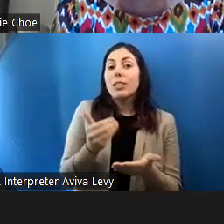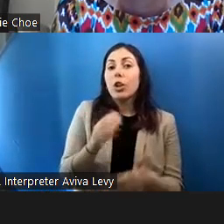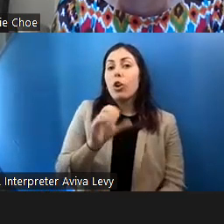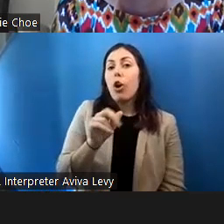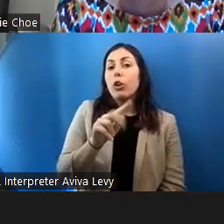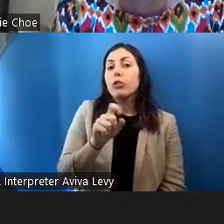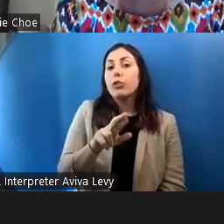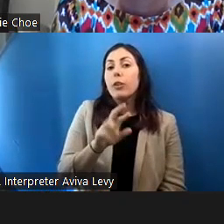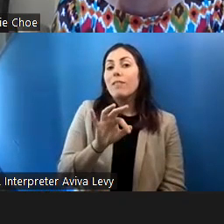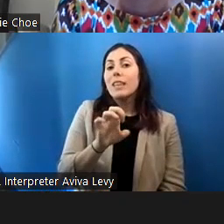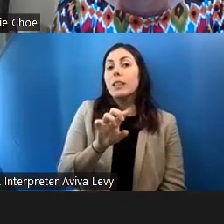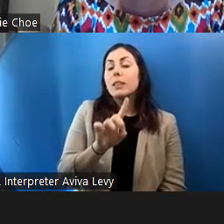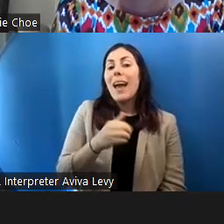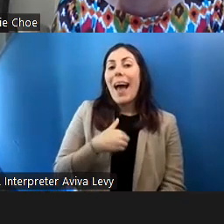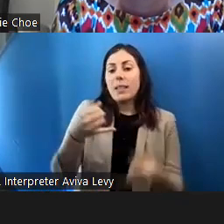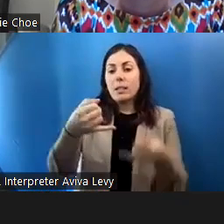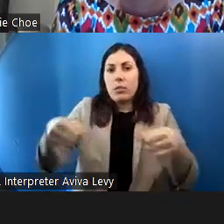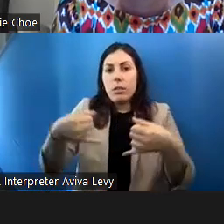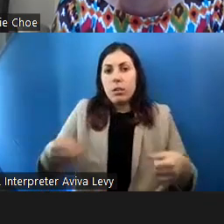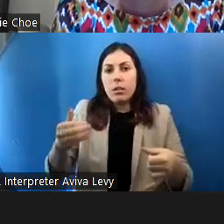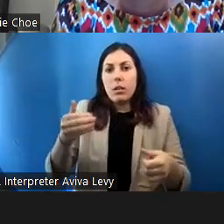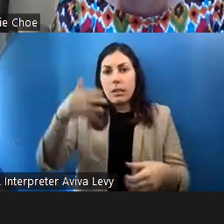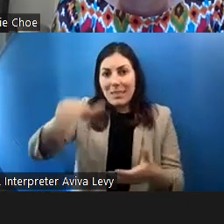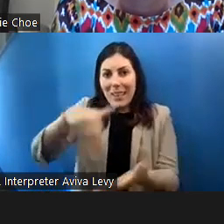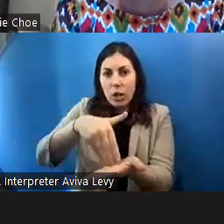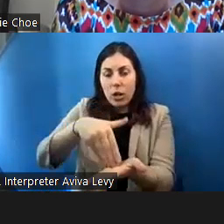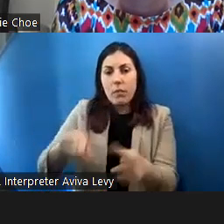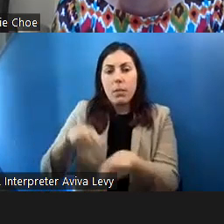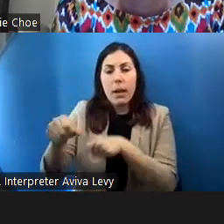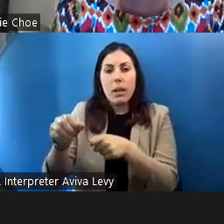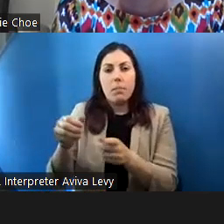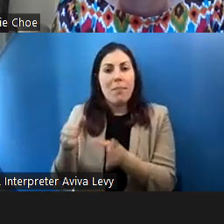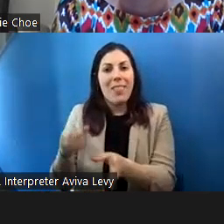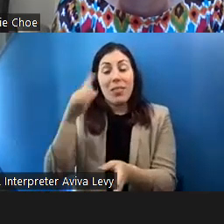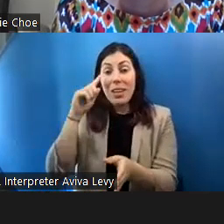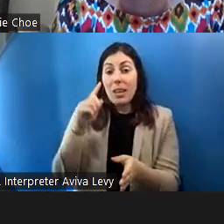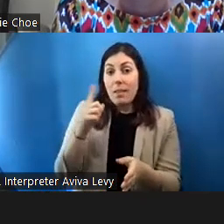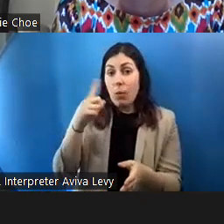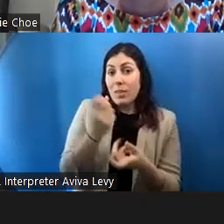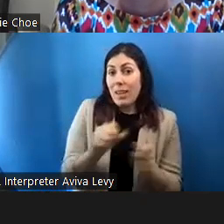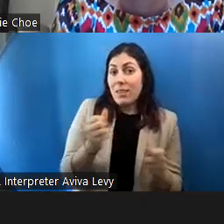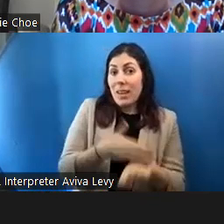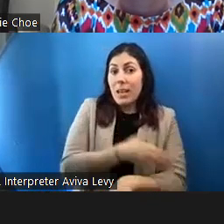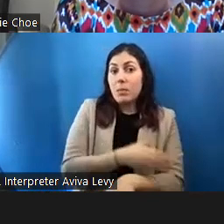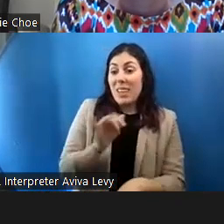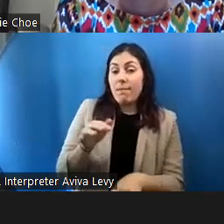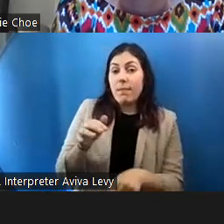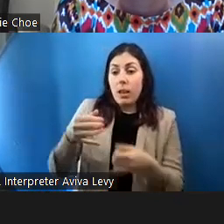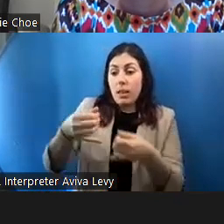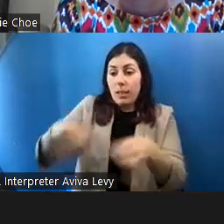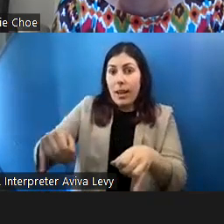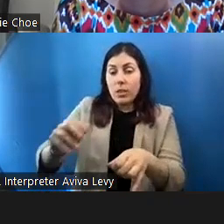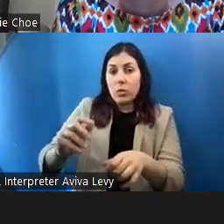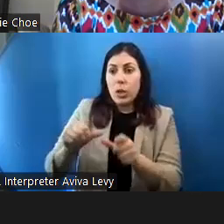in the center of the bike path. It would be extremely helpful and a safety enhancement if this striping were continued in the stretch